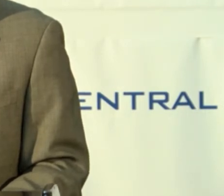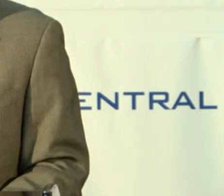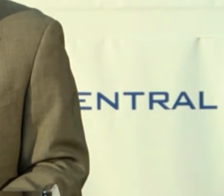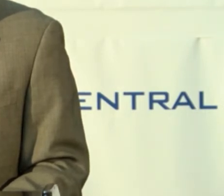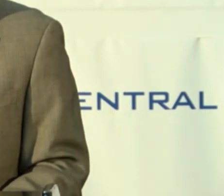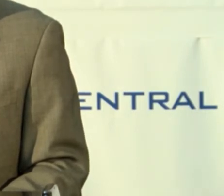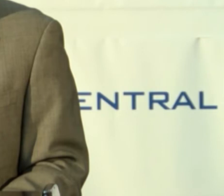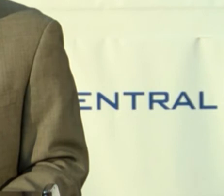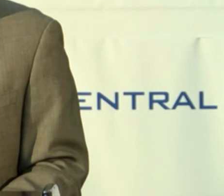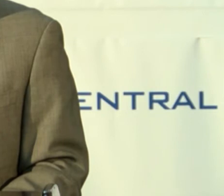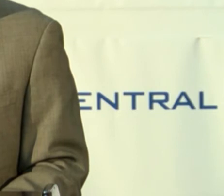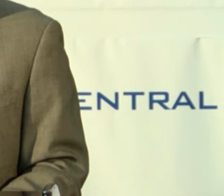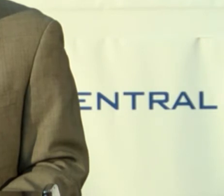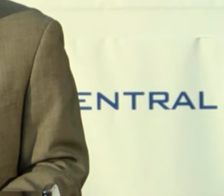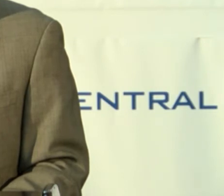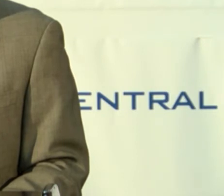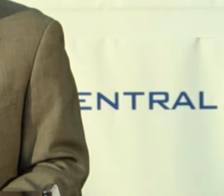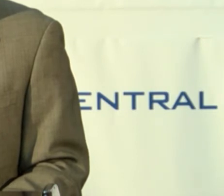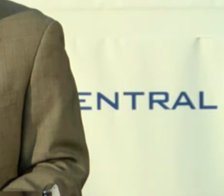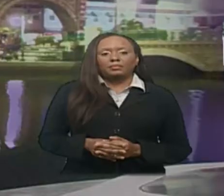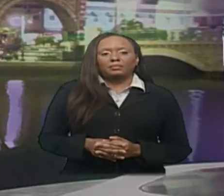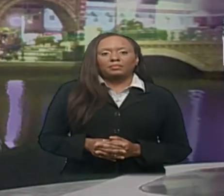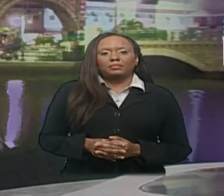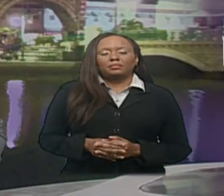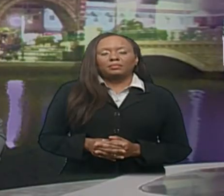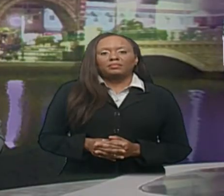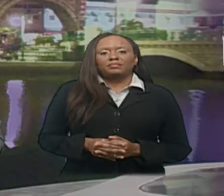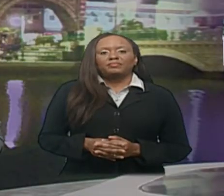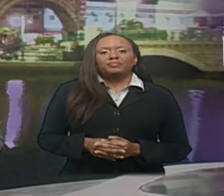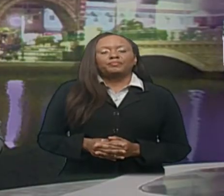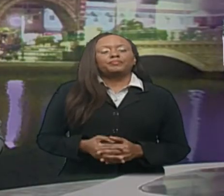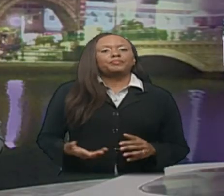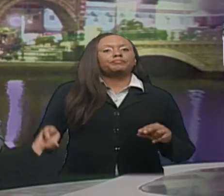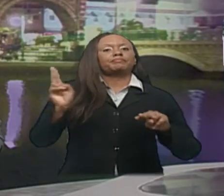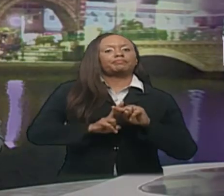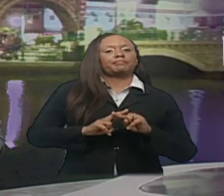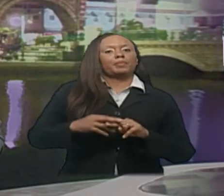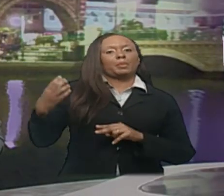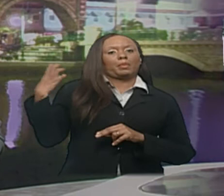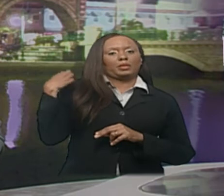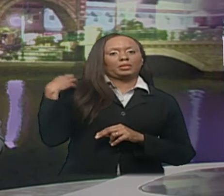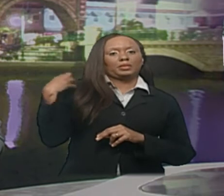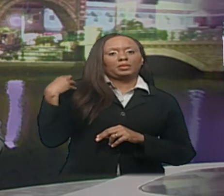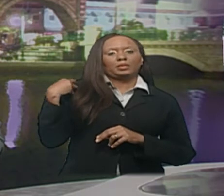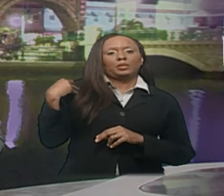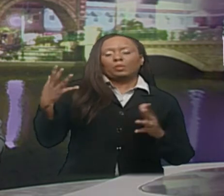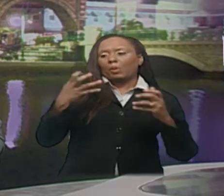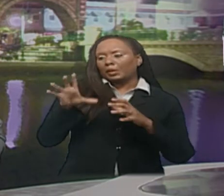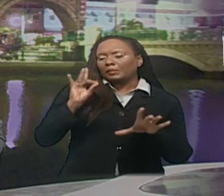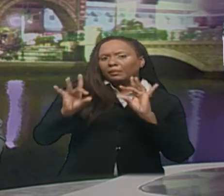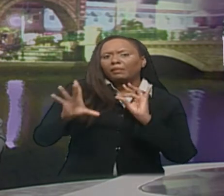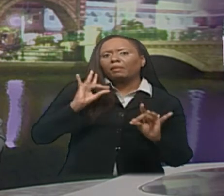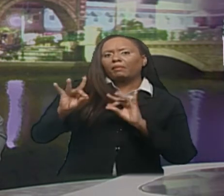which I think the government has to turn its attention. An increasing number of employers have been seeking out training opportunities